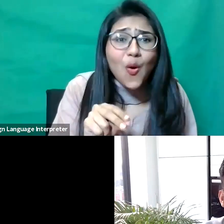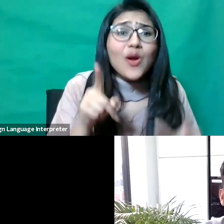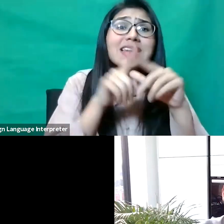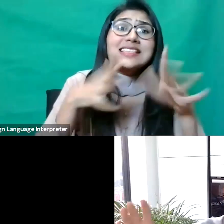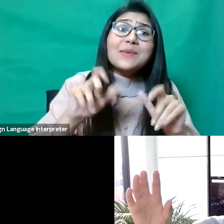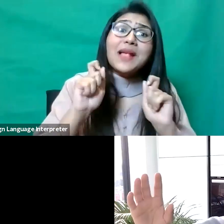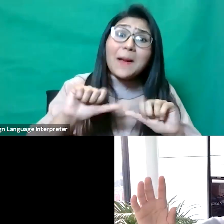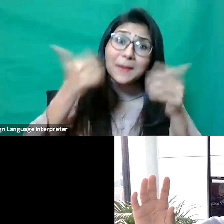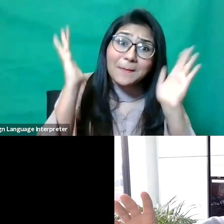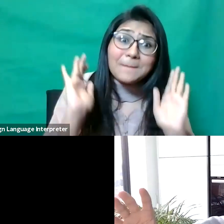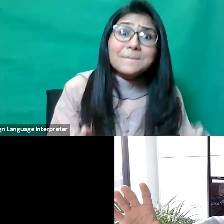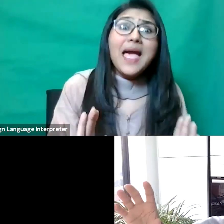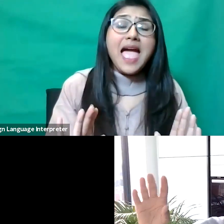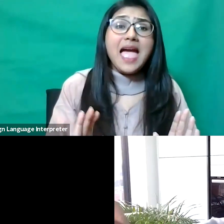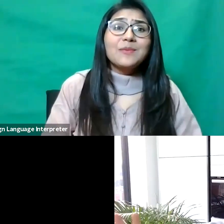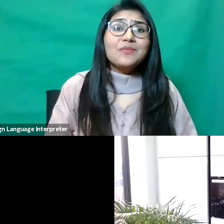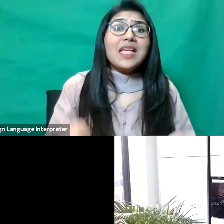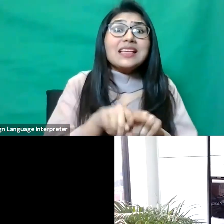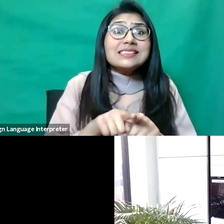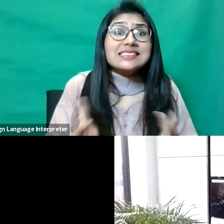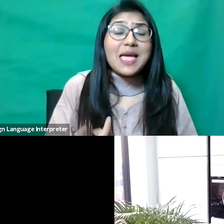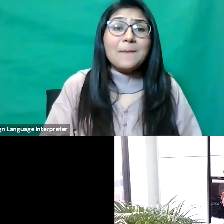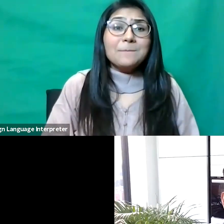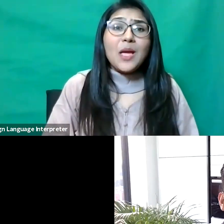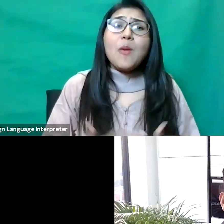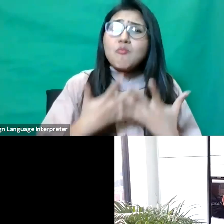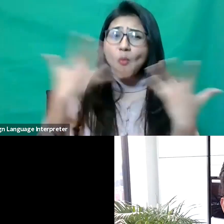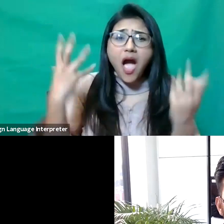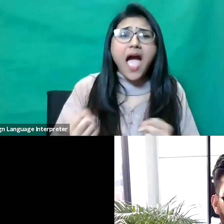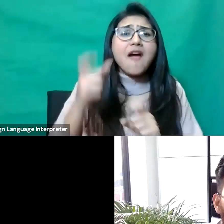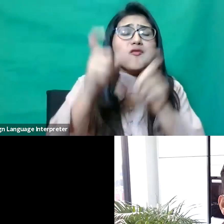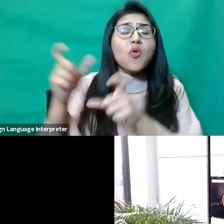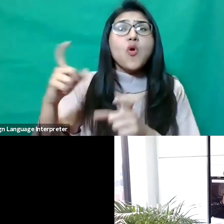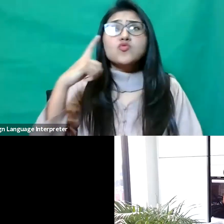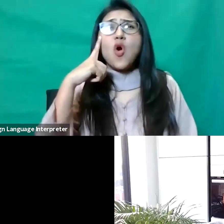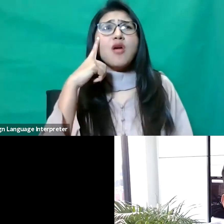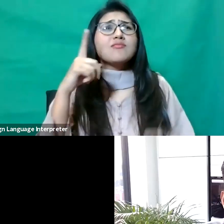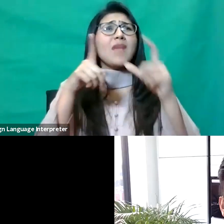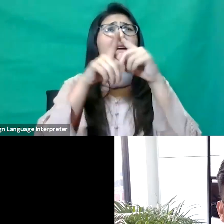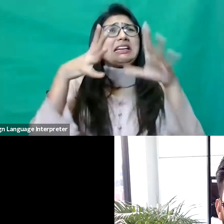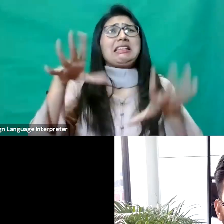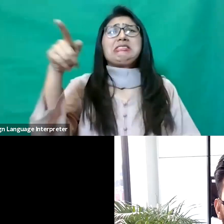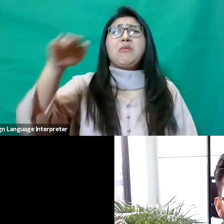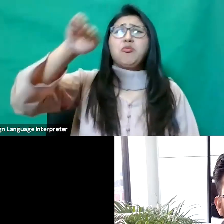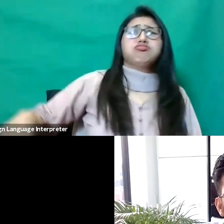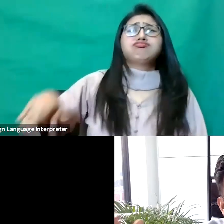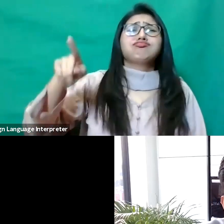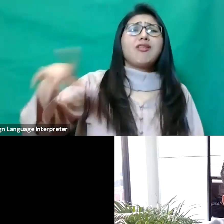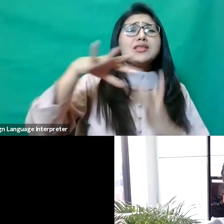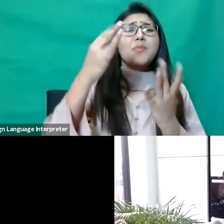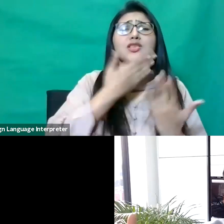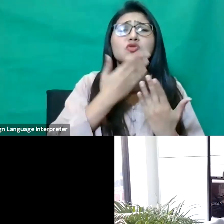the people would, like the parents, some out there parents think that people with disability can't do anything, and they put in specialist school,